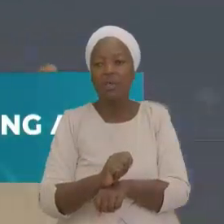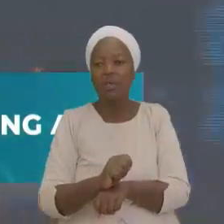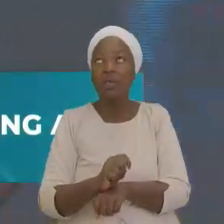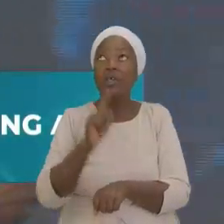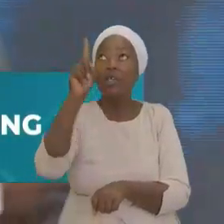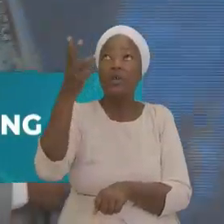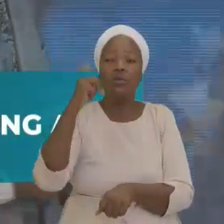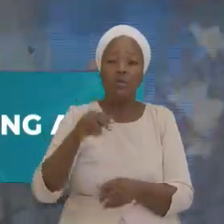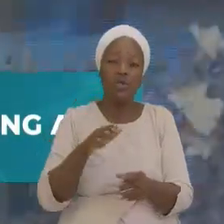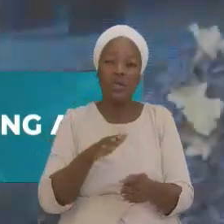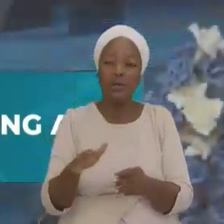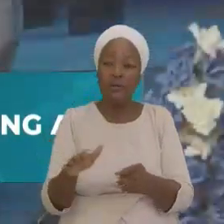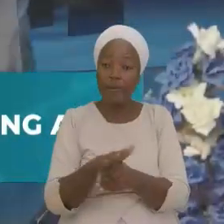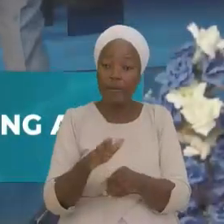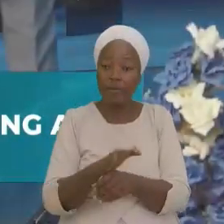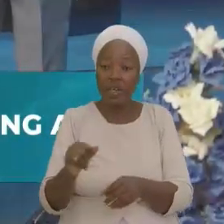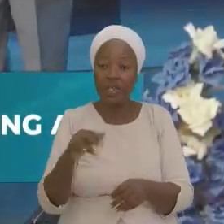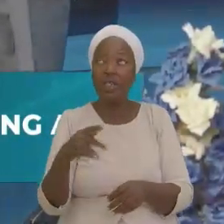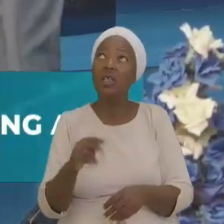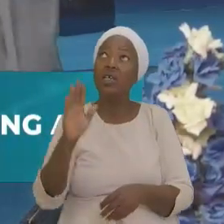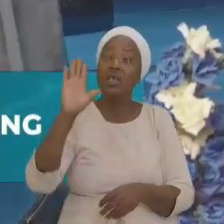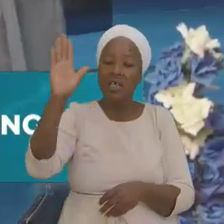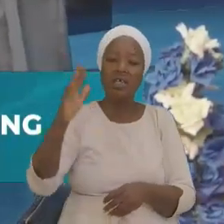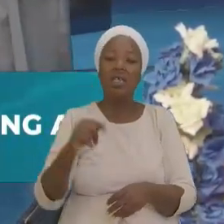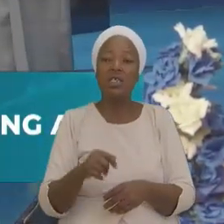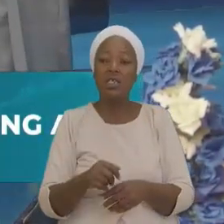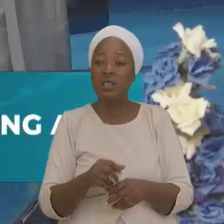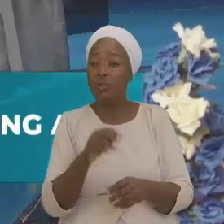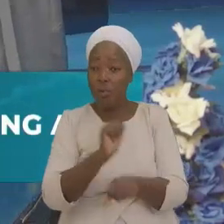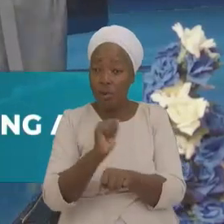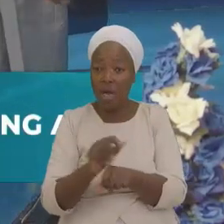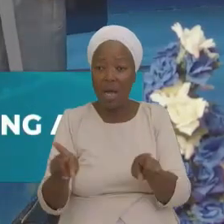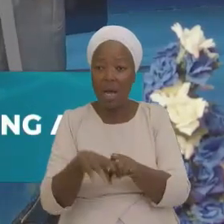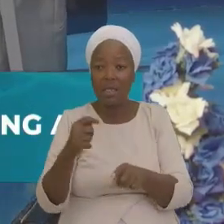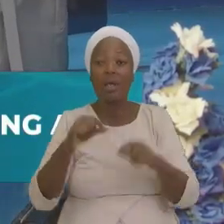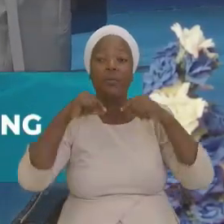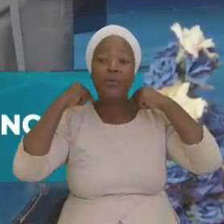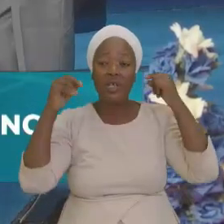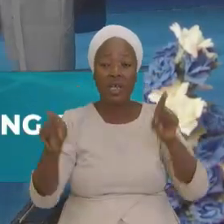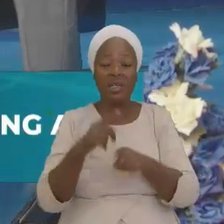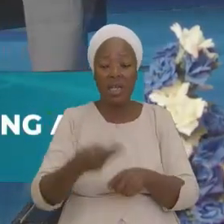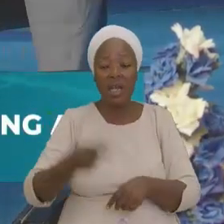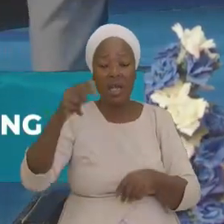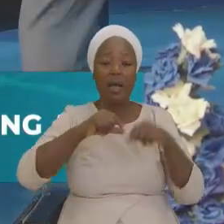fulfilling his role as the priest and the high priest.